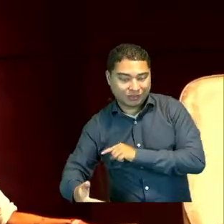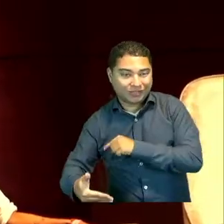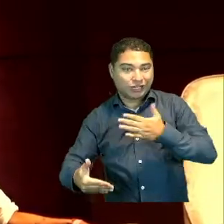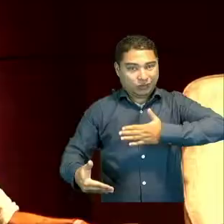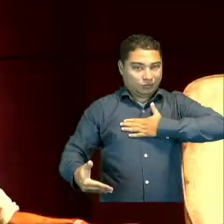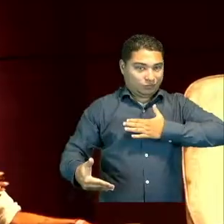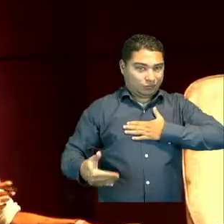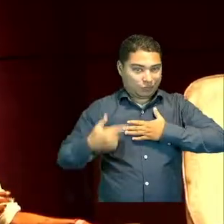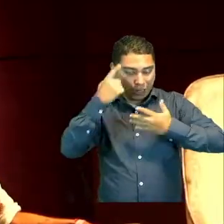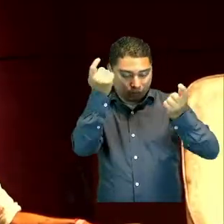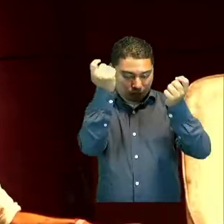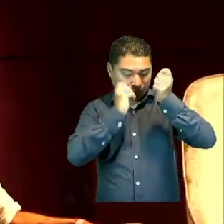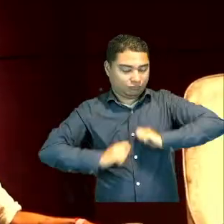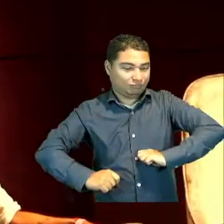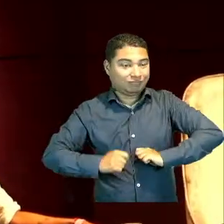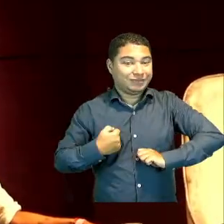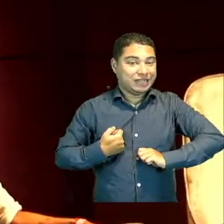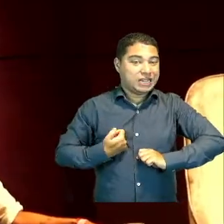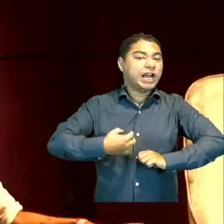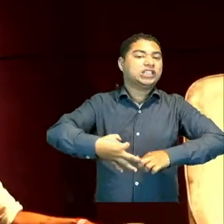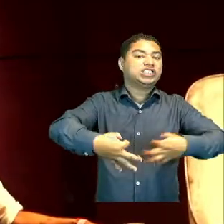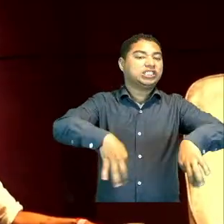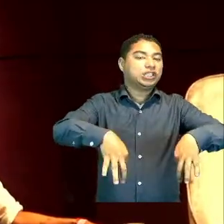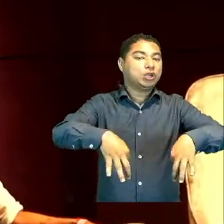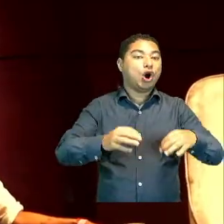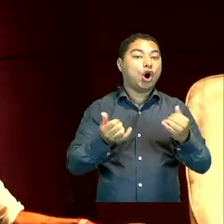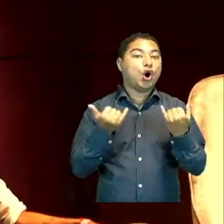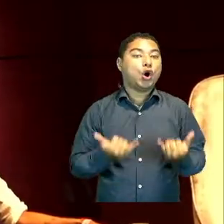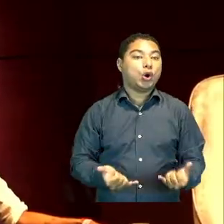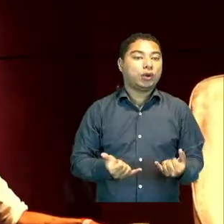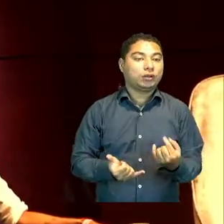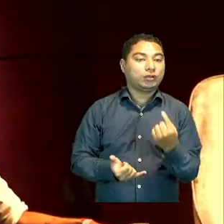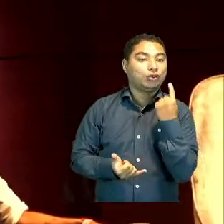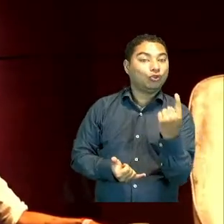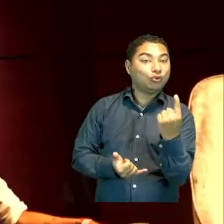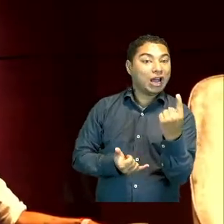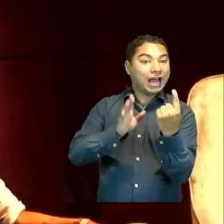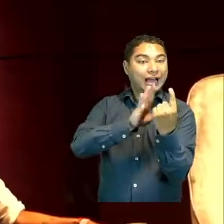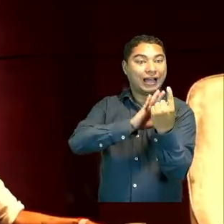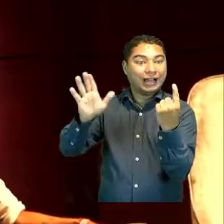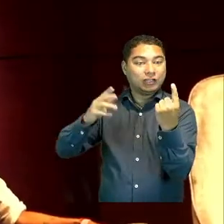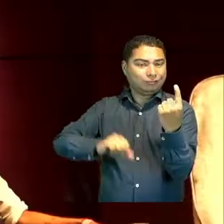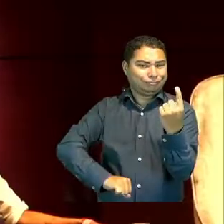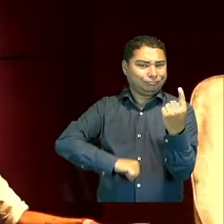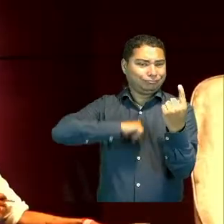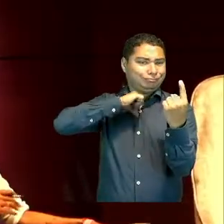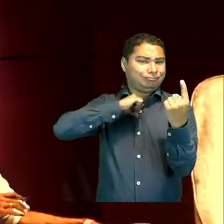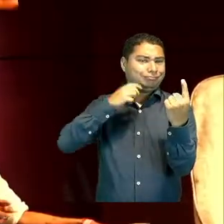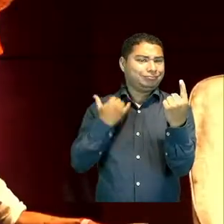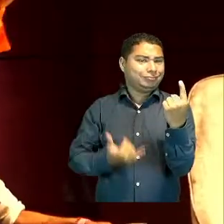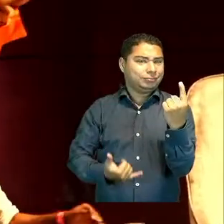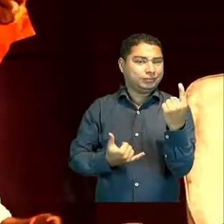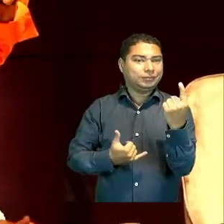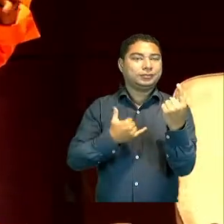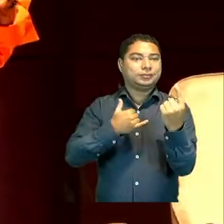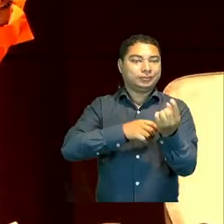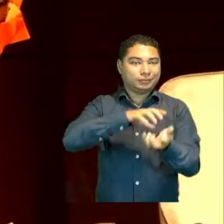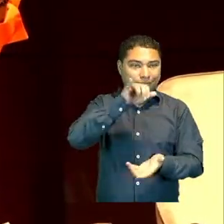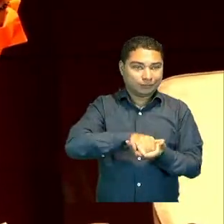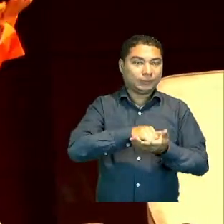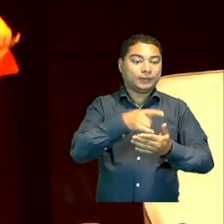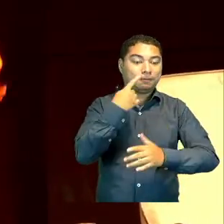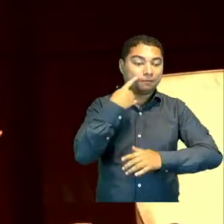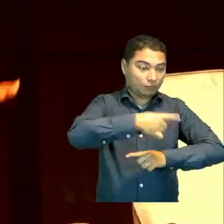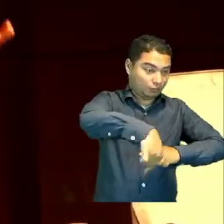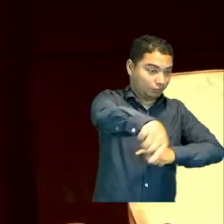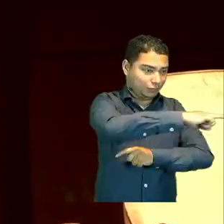dress together with whatever scraps of fabric we had left. And today, I'm the only one that's left, and it